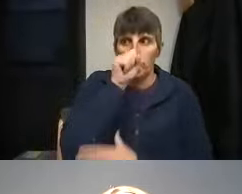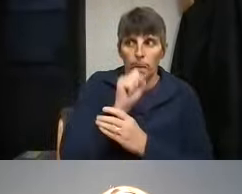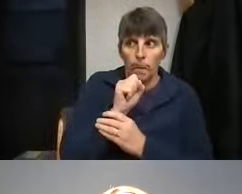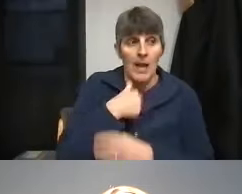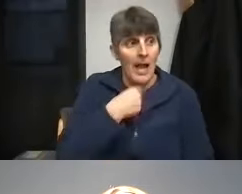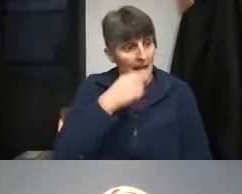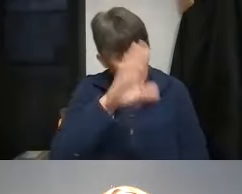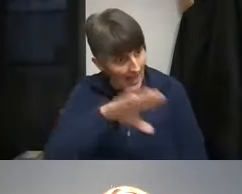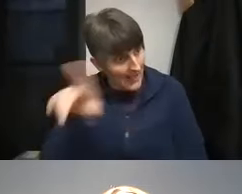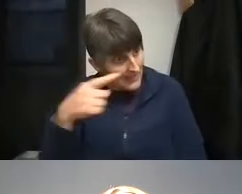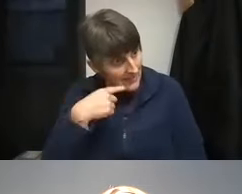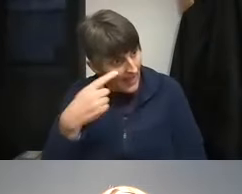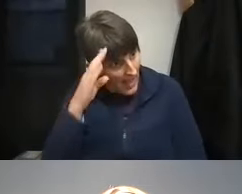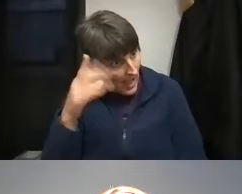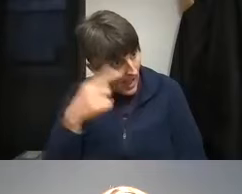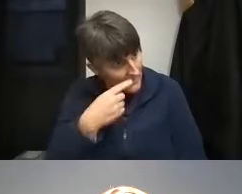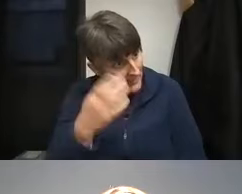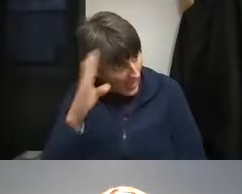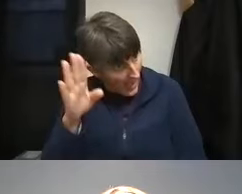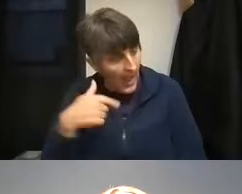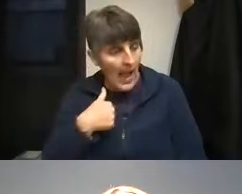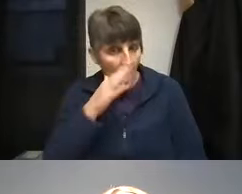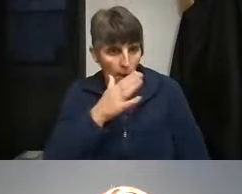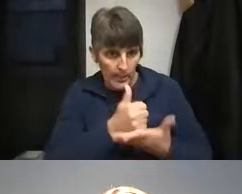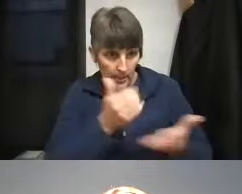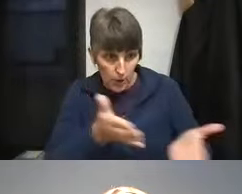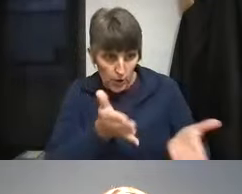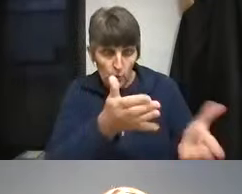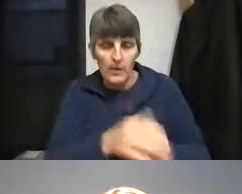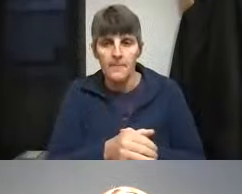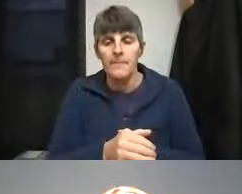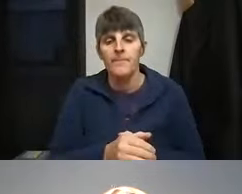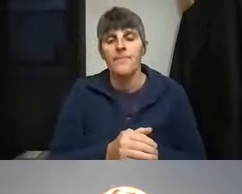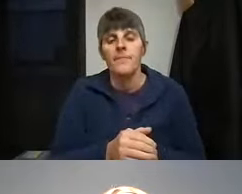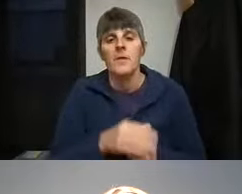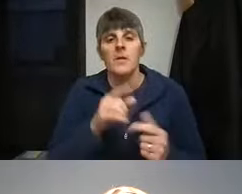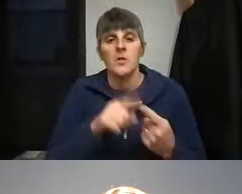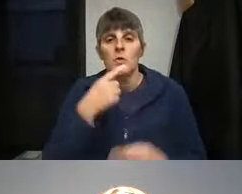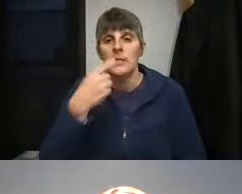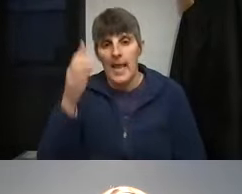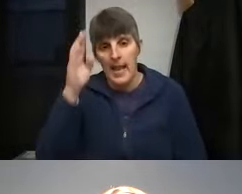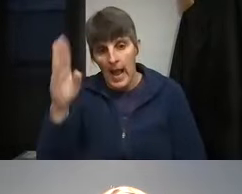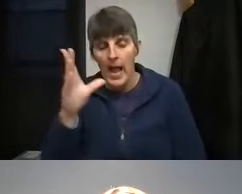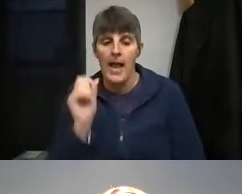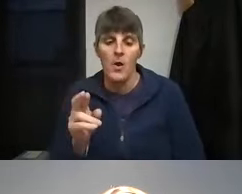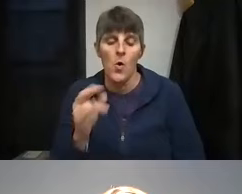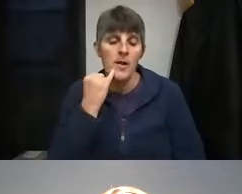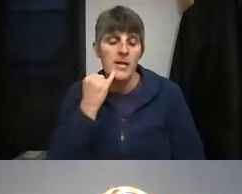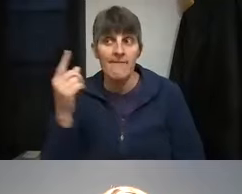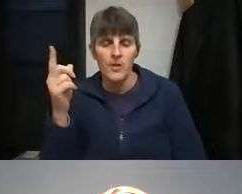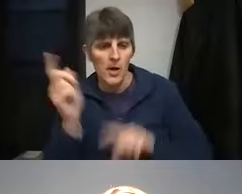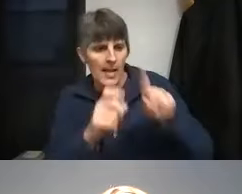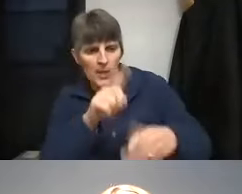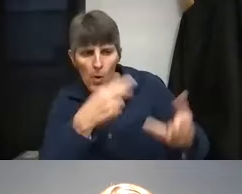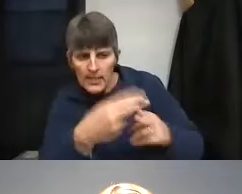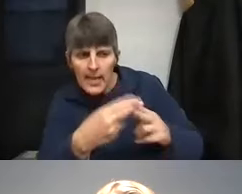say hi, say hi. I would cue him and to into saying hi, or if they're asking what is his